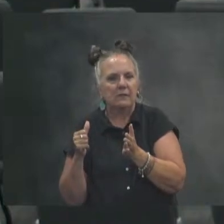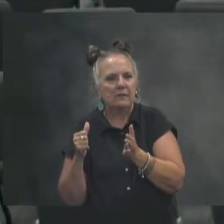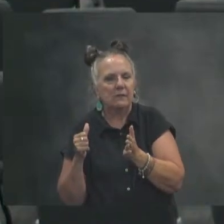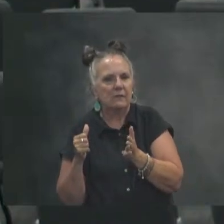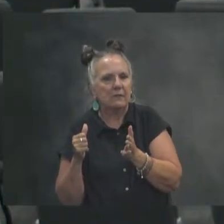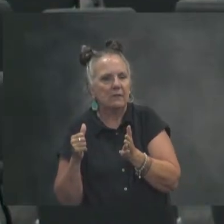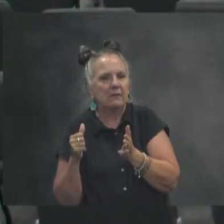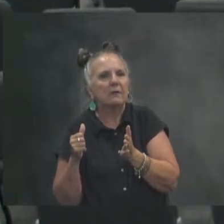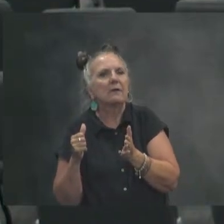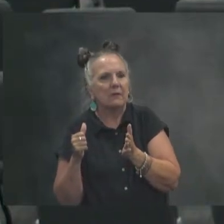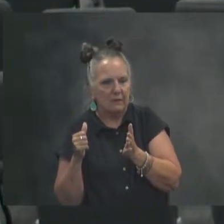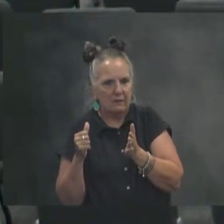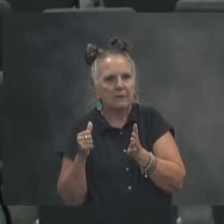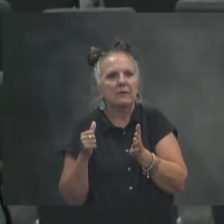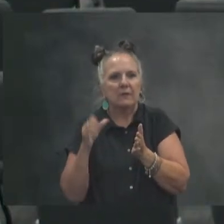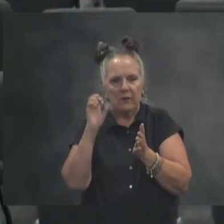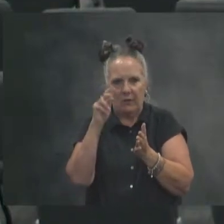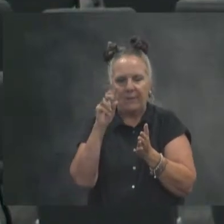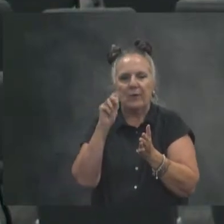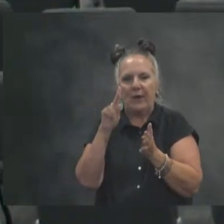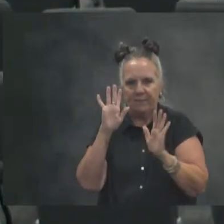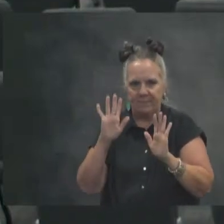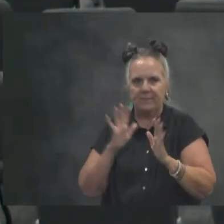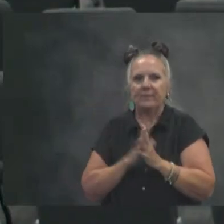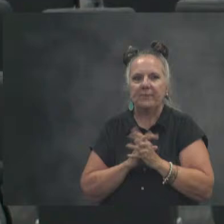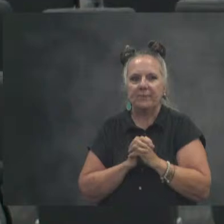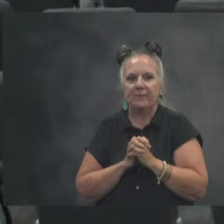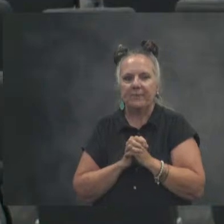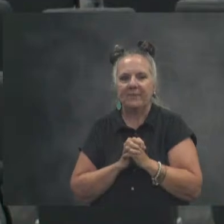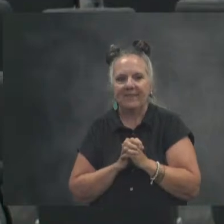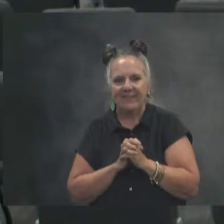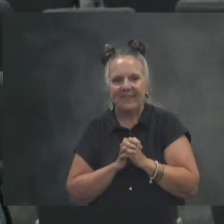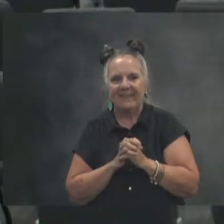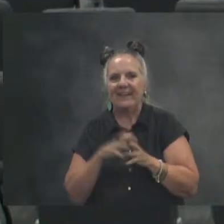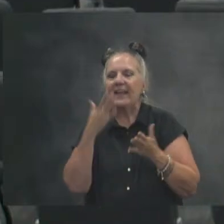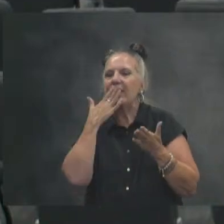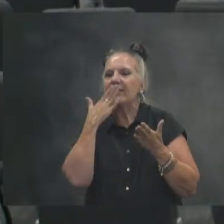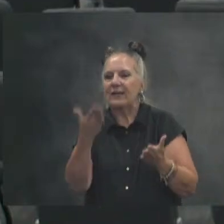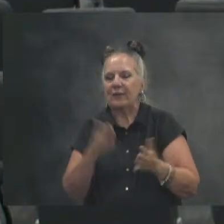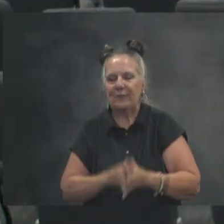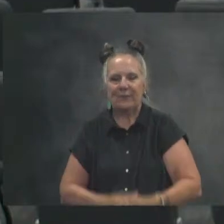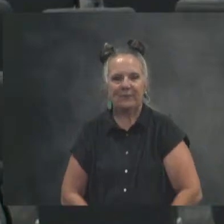It's in this one. Okay, all right. Another book. Thank you.